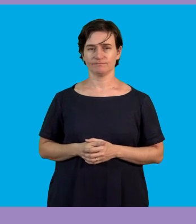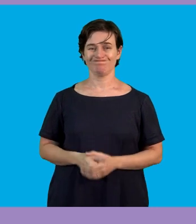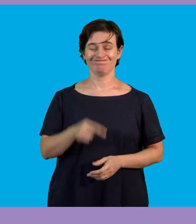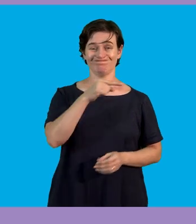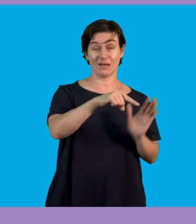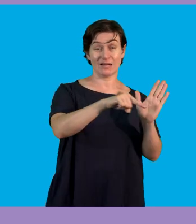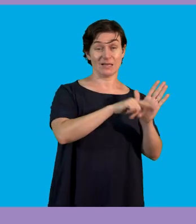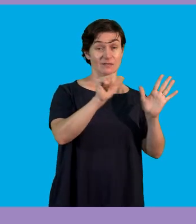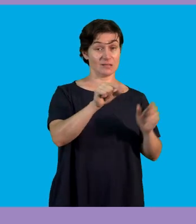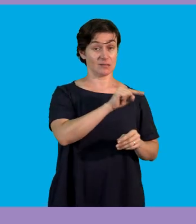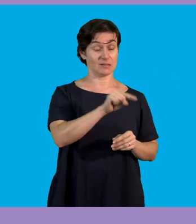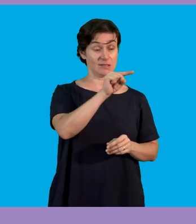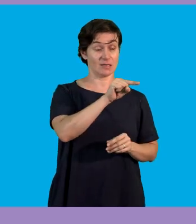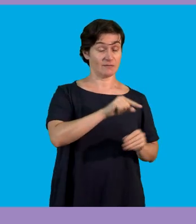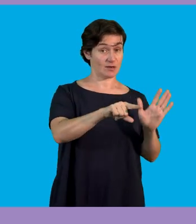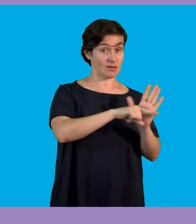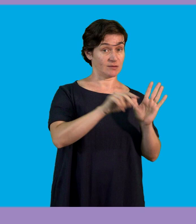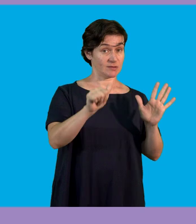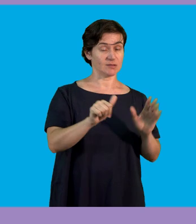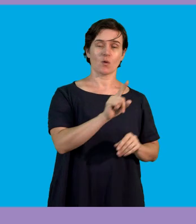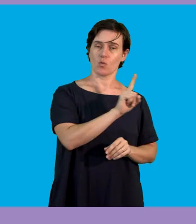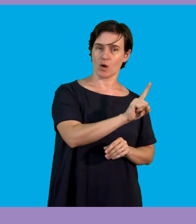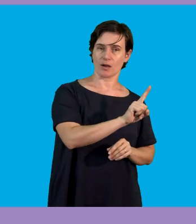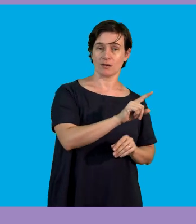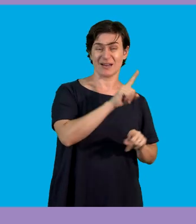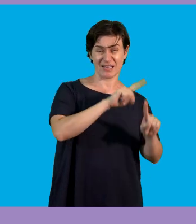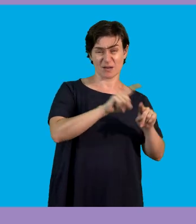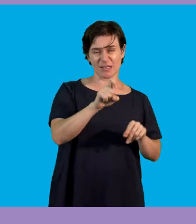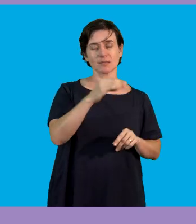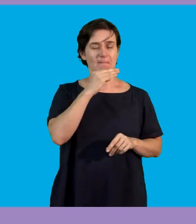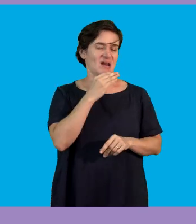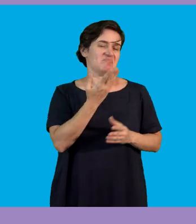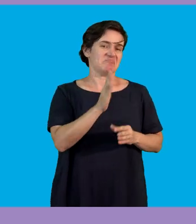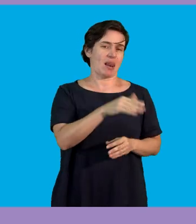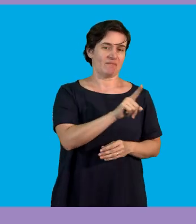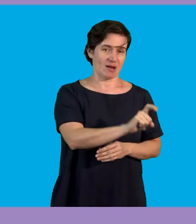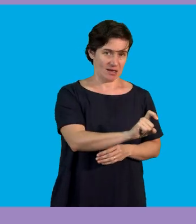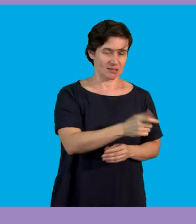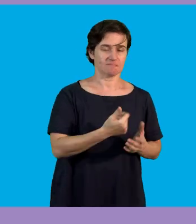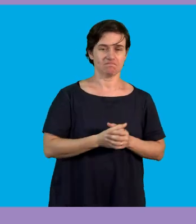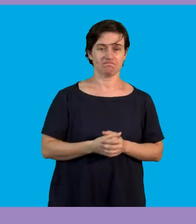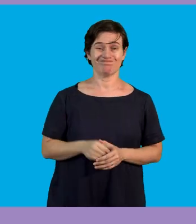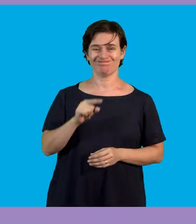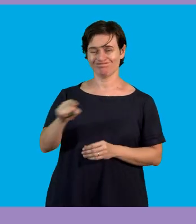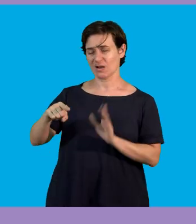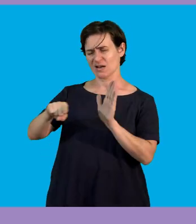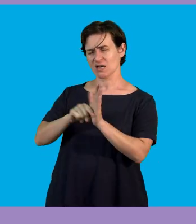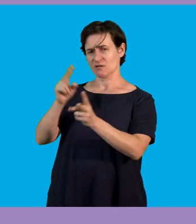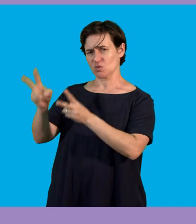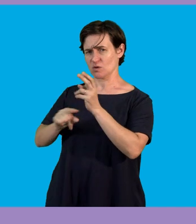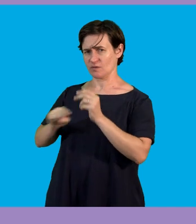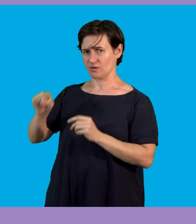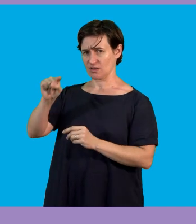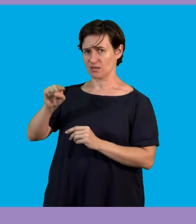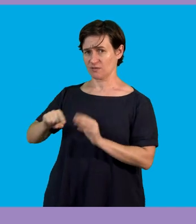And then negative 6 divided by negative 6 is 1 multiplied by x, which is x. And negative